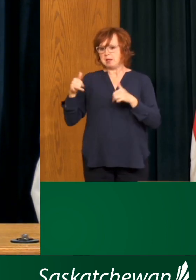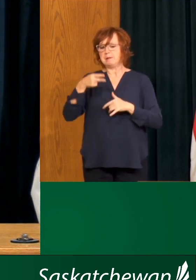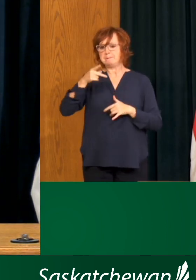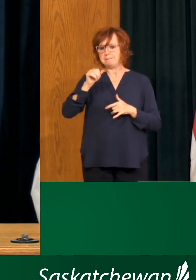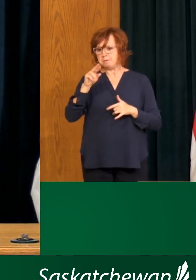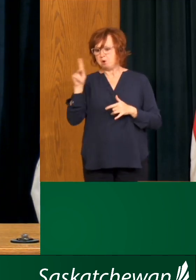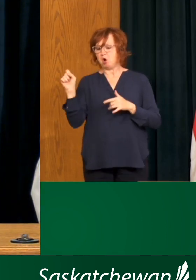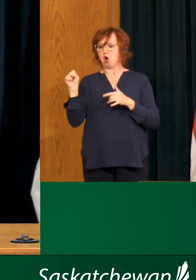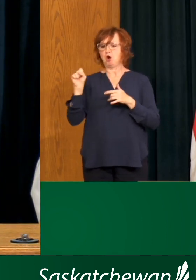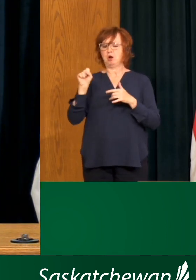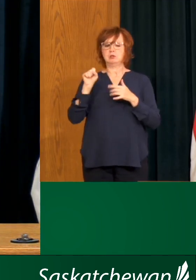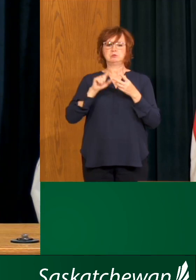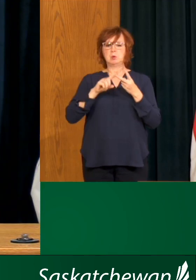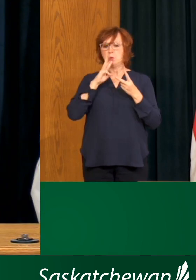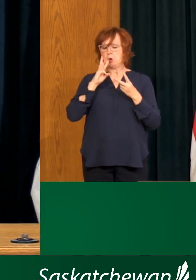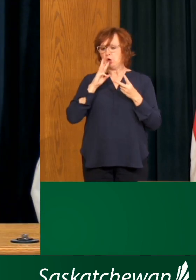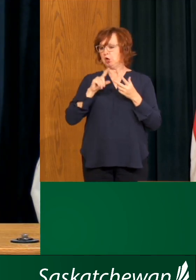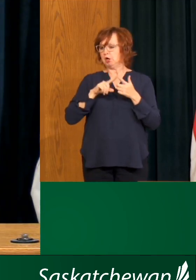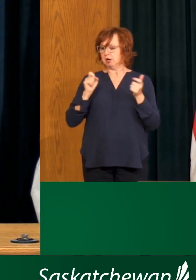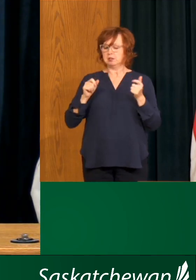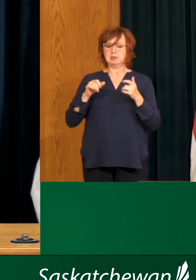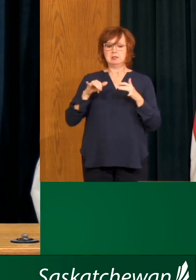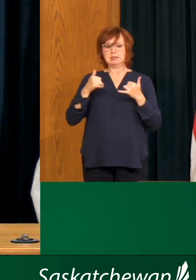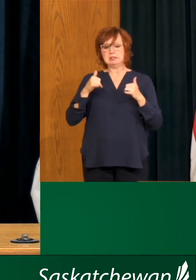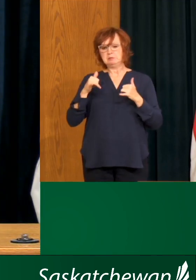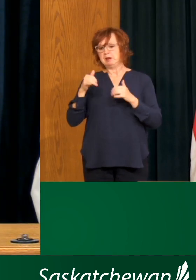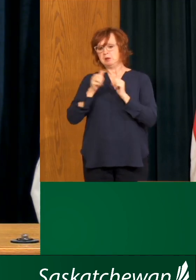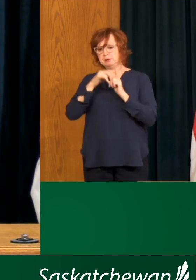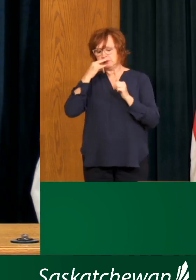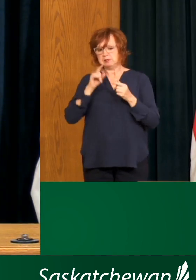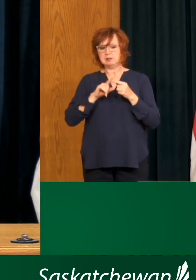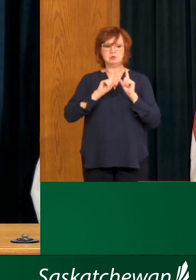can visit our kids, and their kids can play sports.